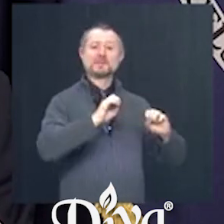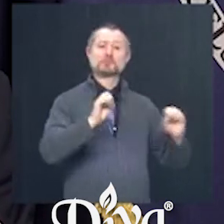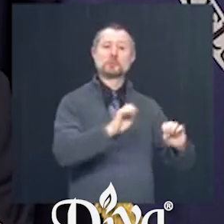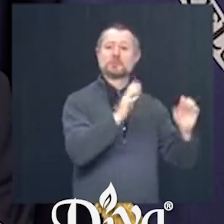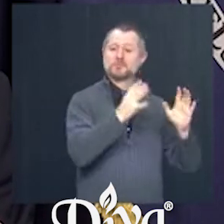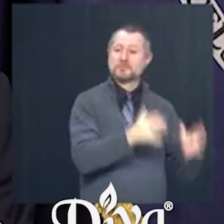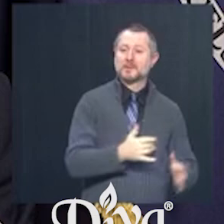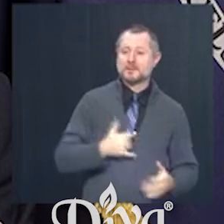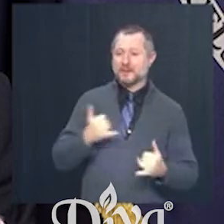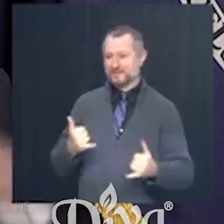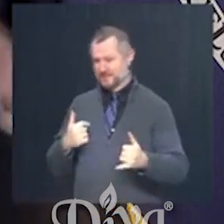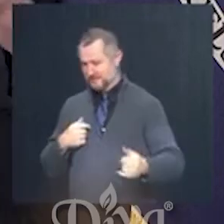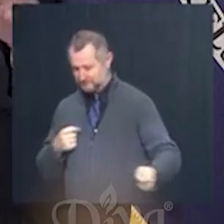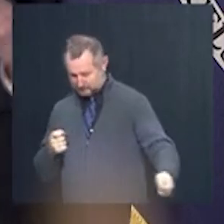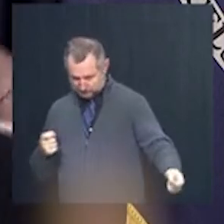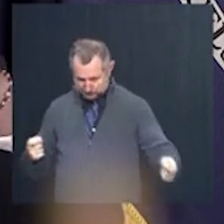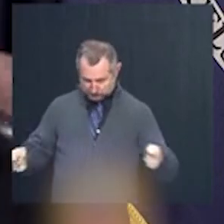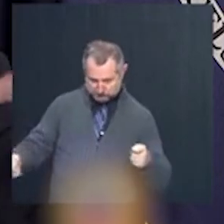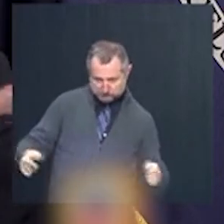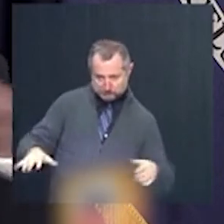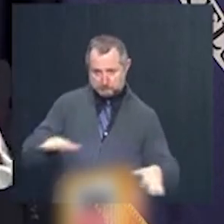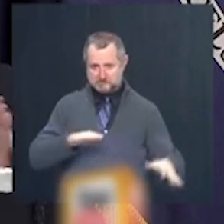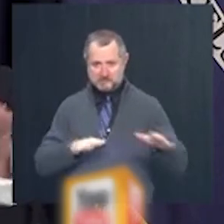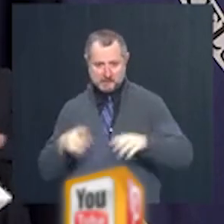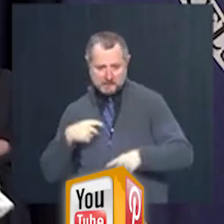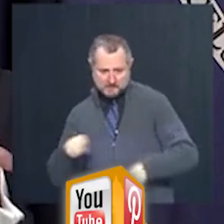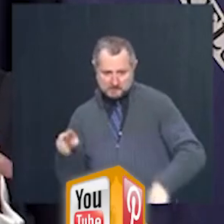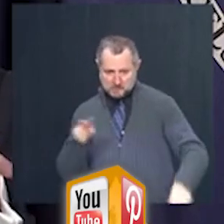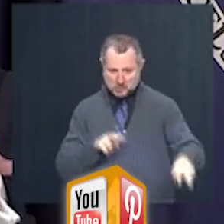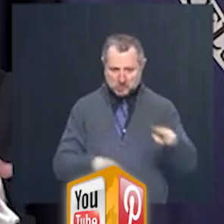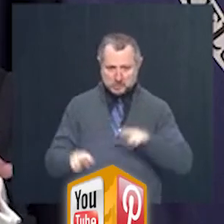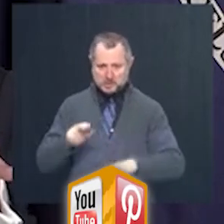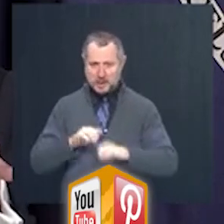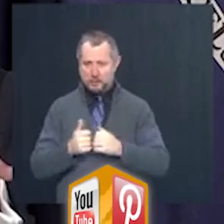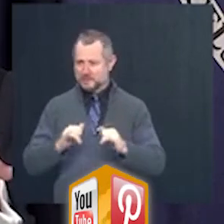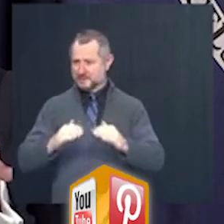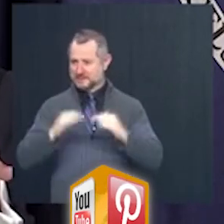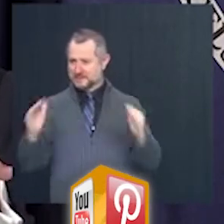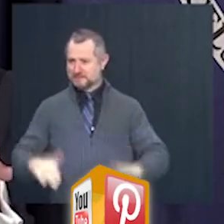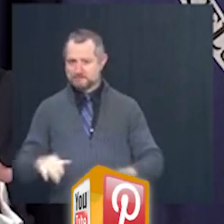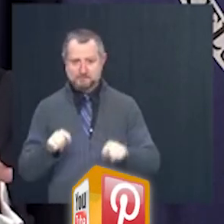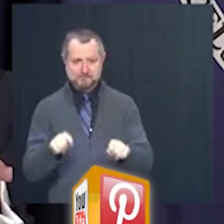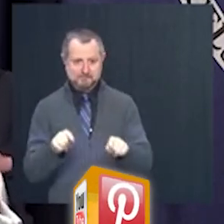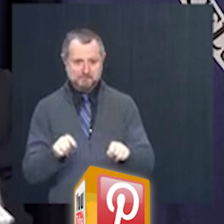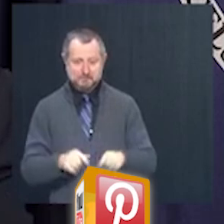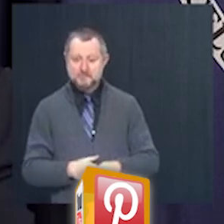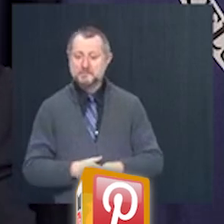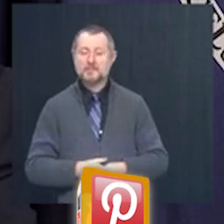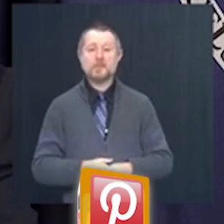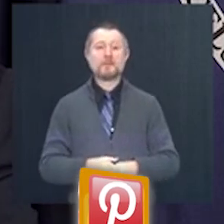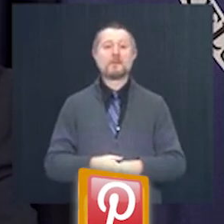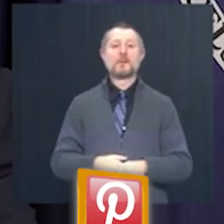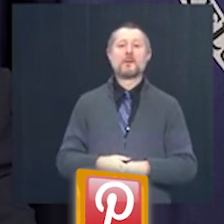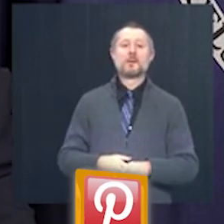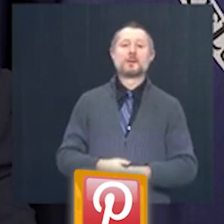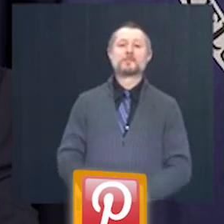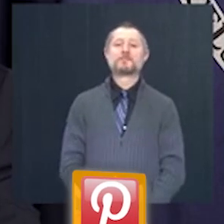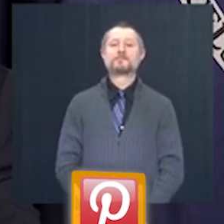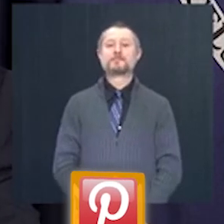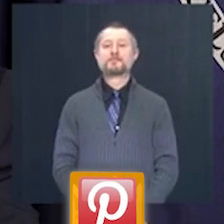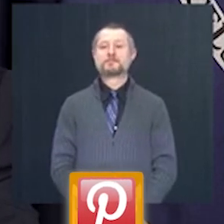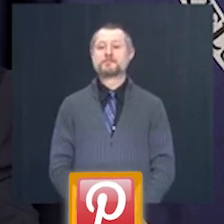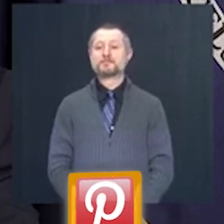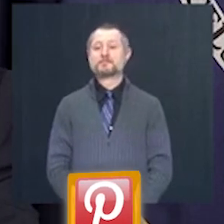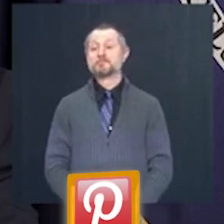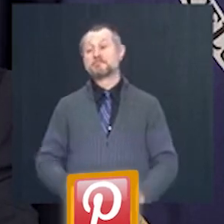are now going to oversee the system like an oversight capacity. But think about